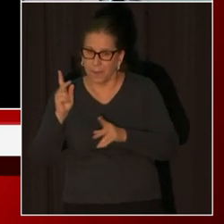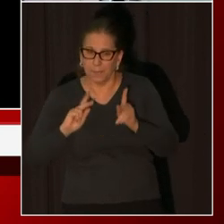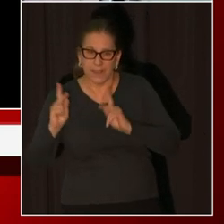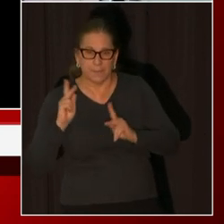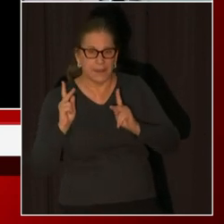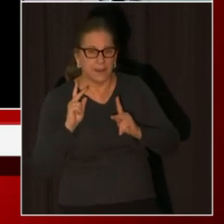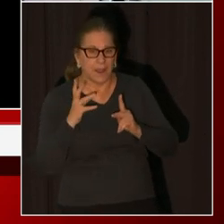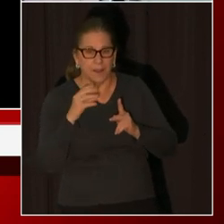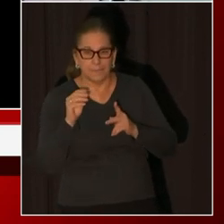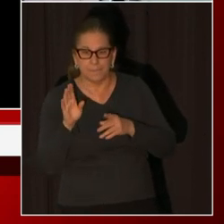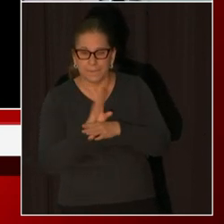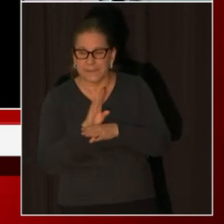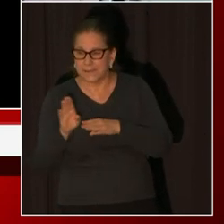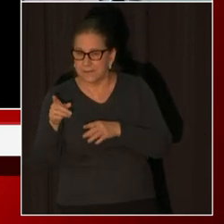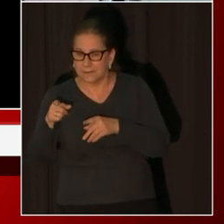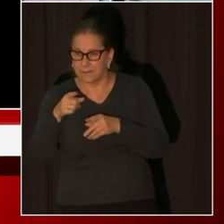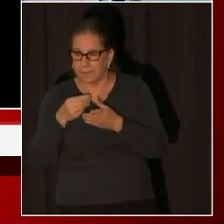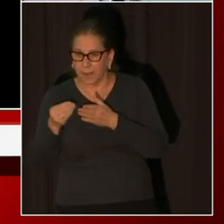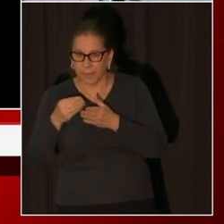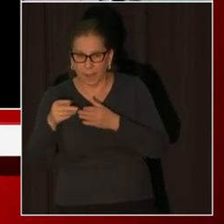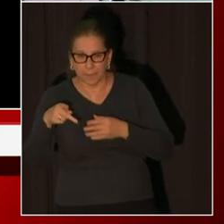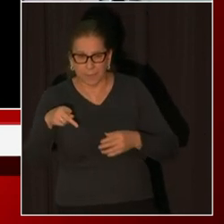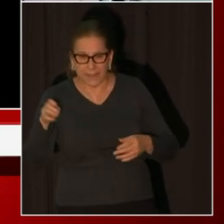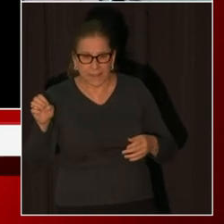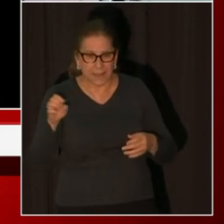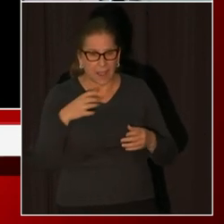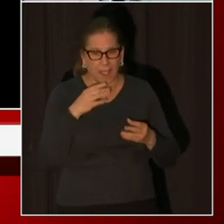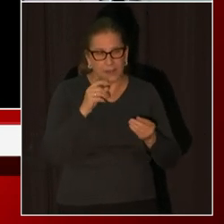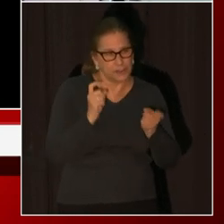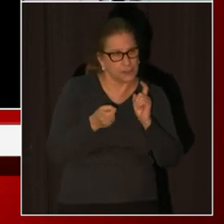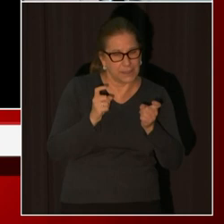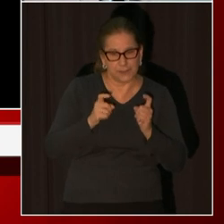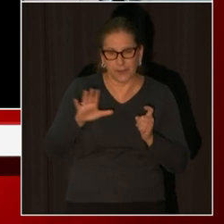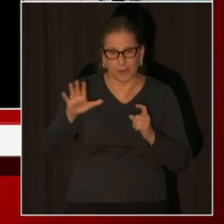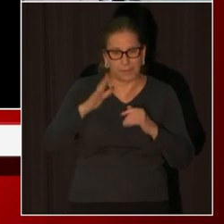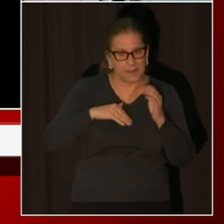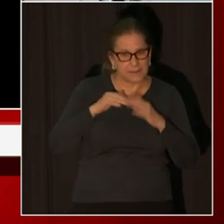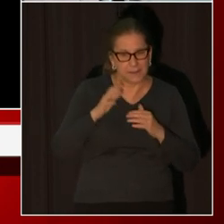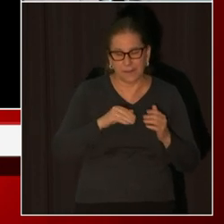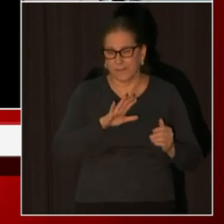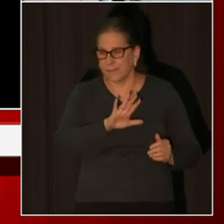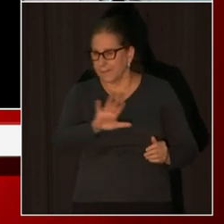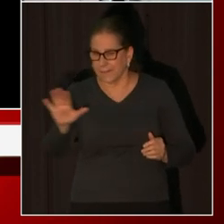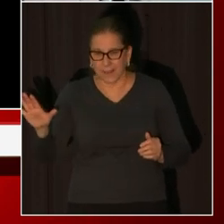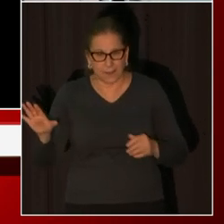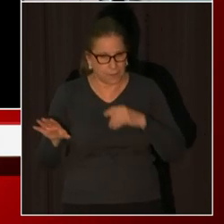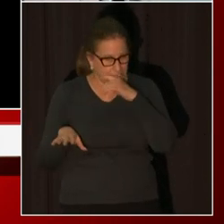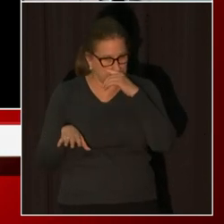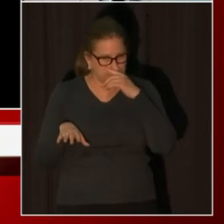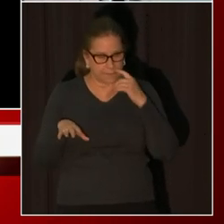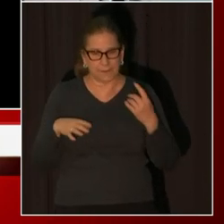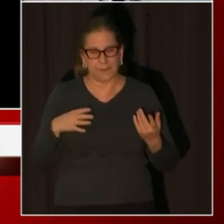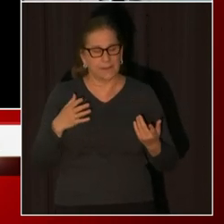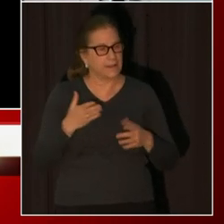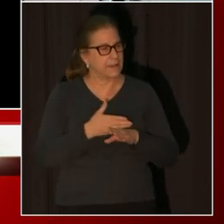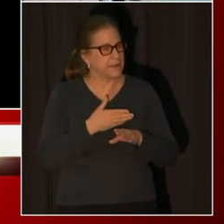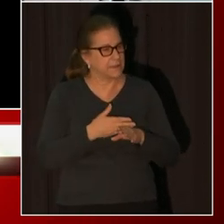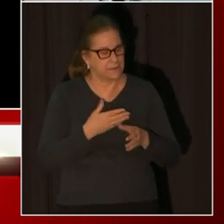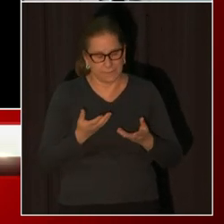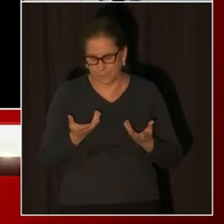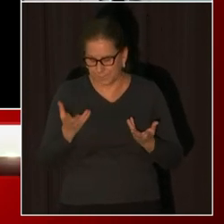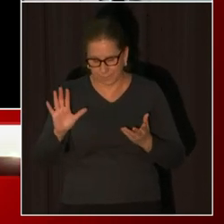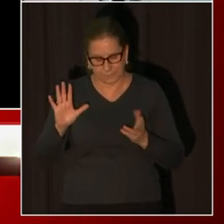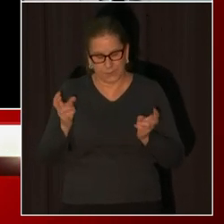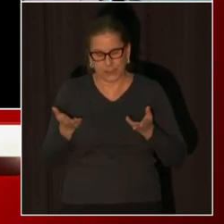physical changes to their spaces. And also provide for enhanced cleaning. We need public spaces that will need